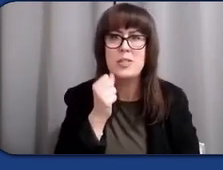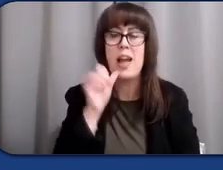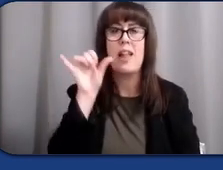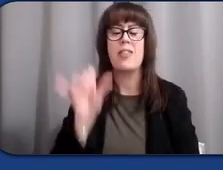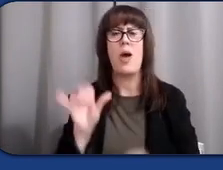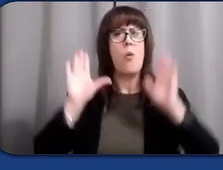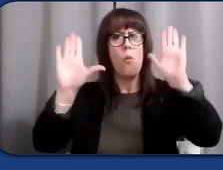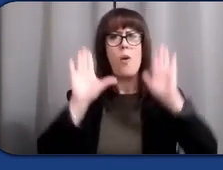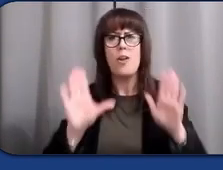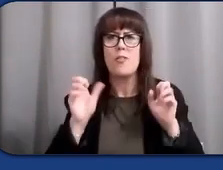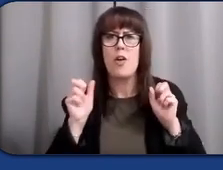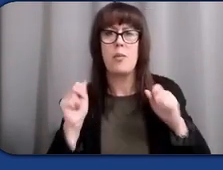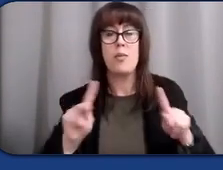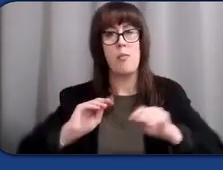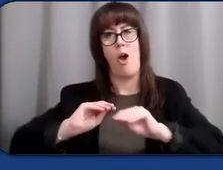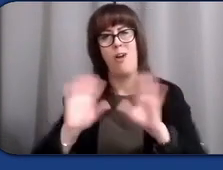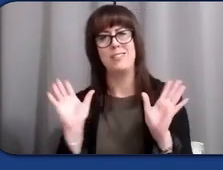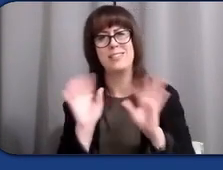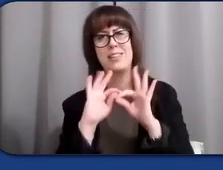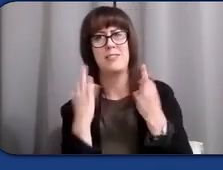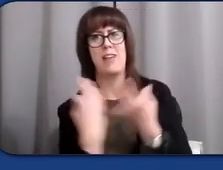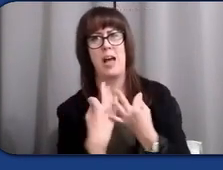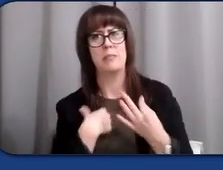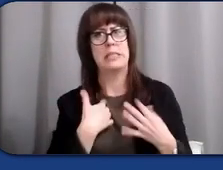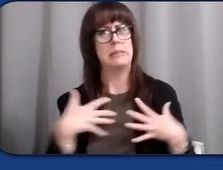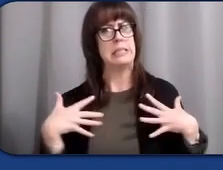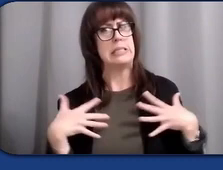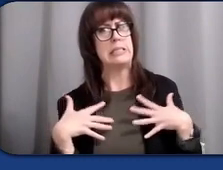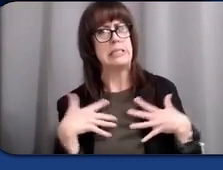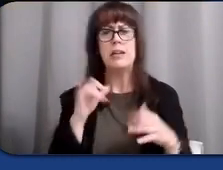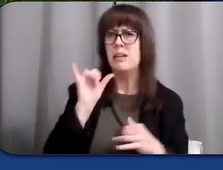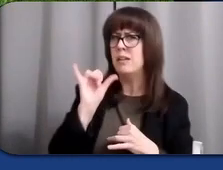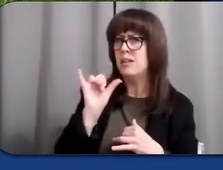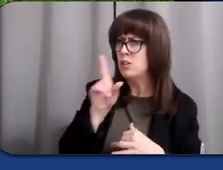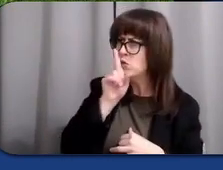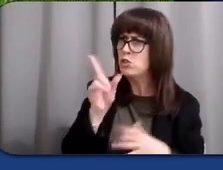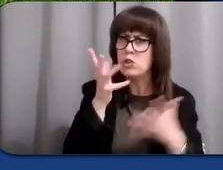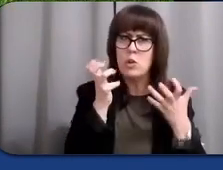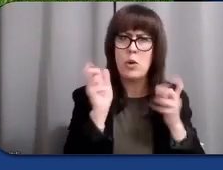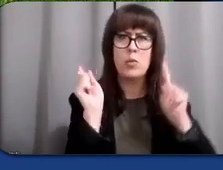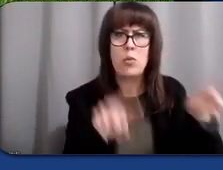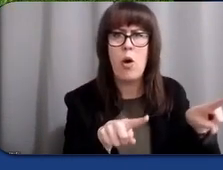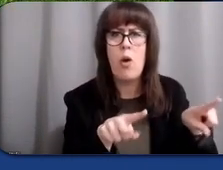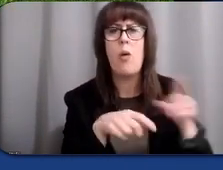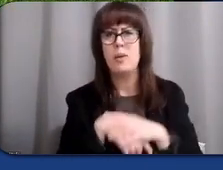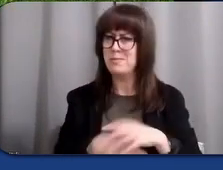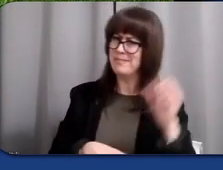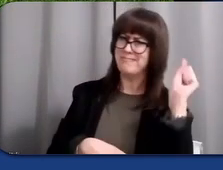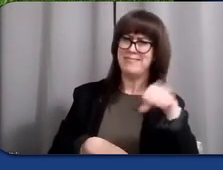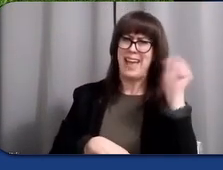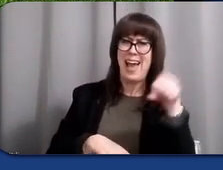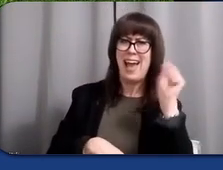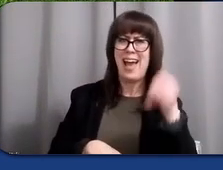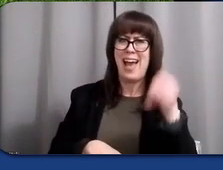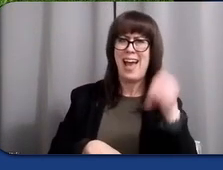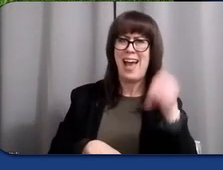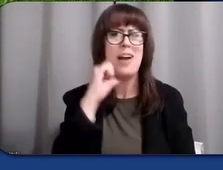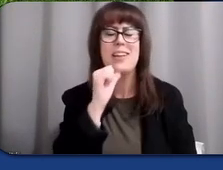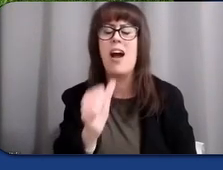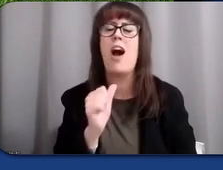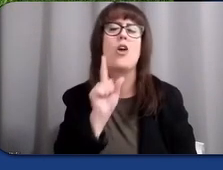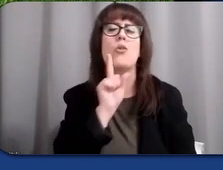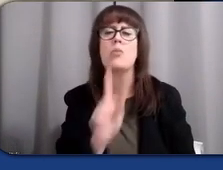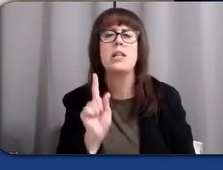The family was scared. Everybody was a little like, oh, you sure you want to go over there right now? And it's like, yeah, why not? It was one of the most gorgeous